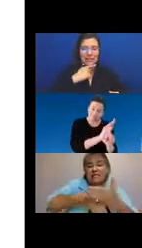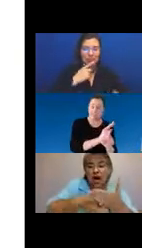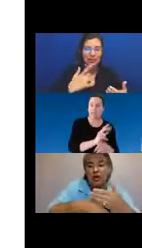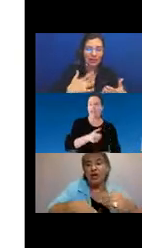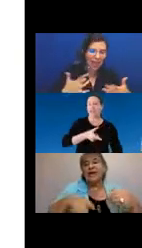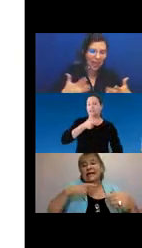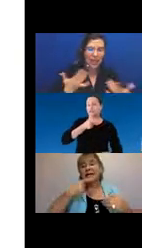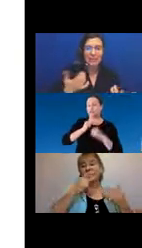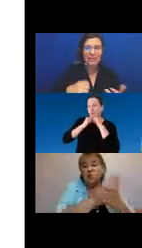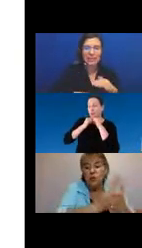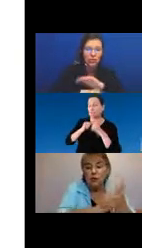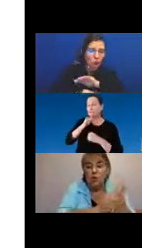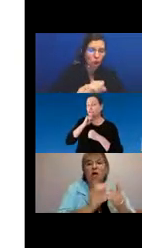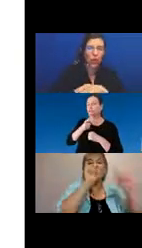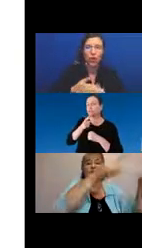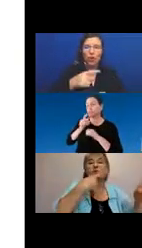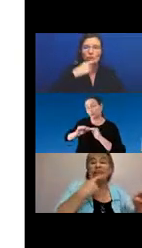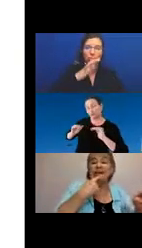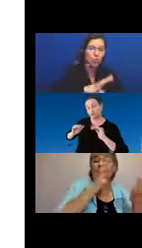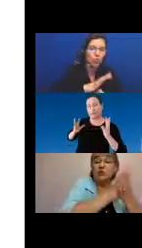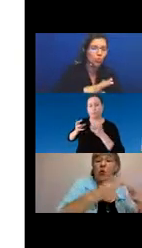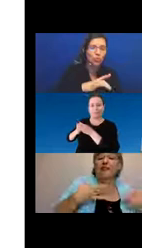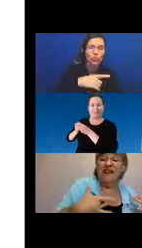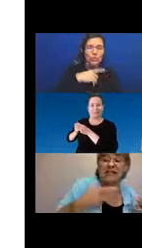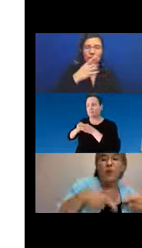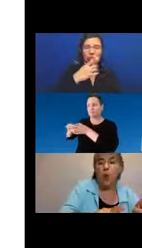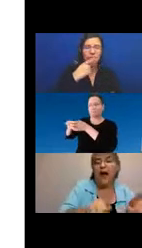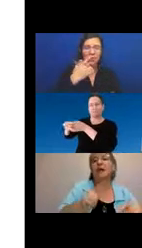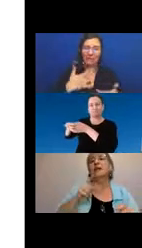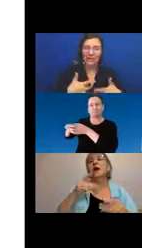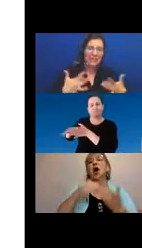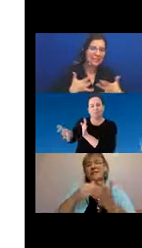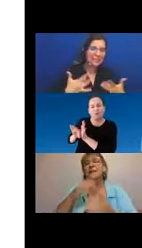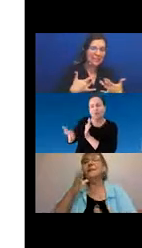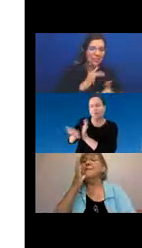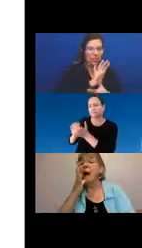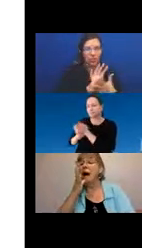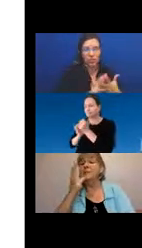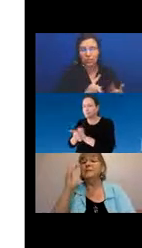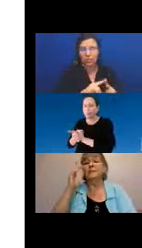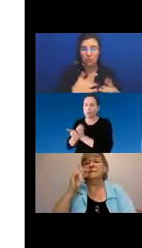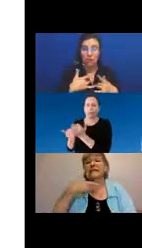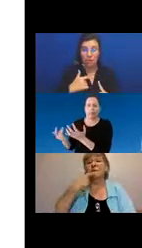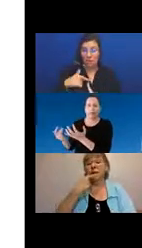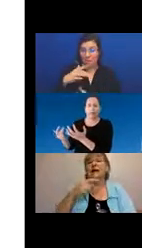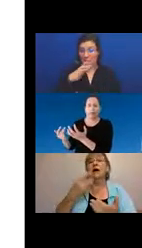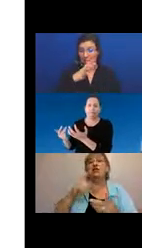hearing soccer, hearing school, goes to the hearing school events, while often the mom hearing